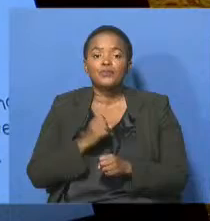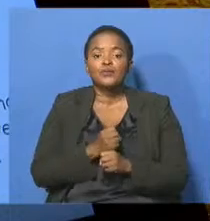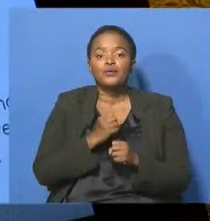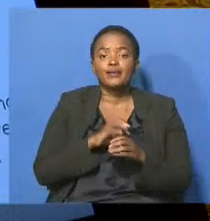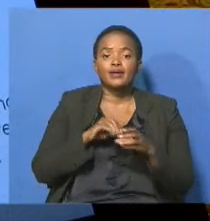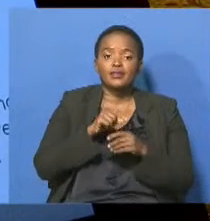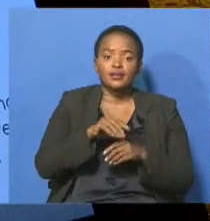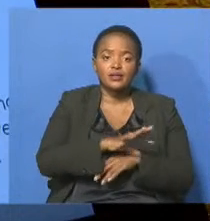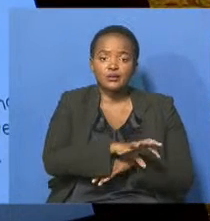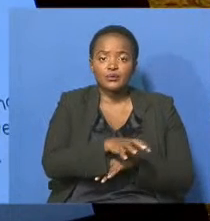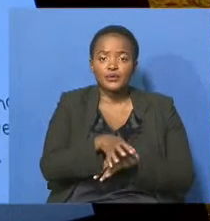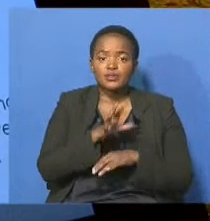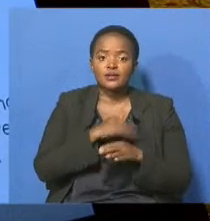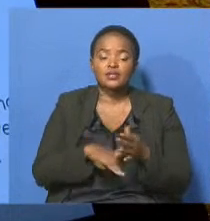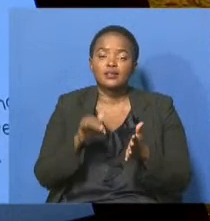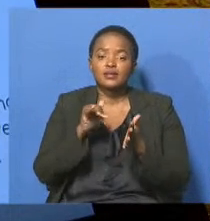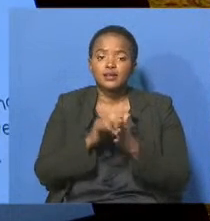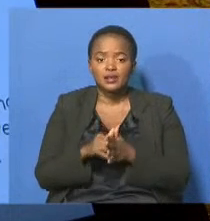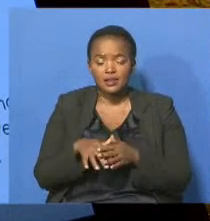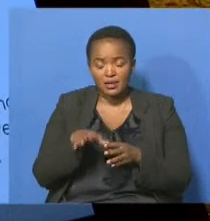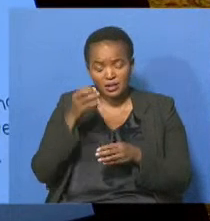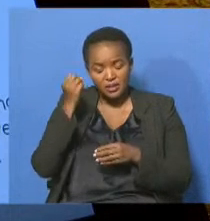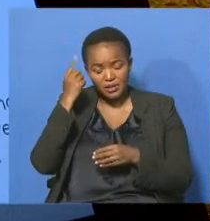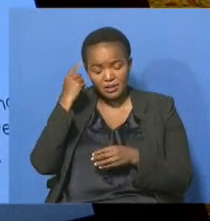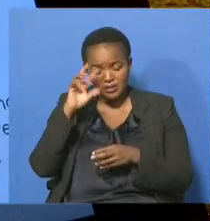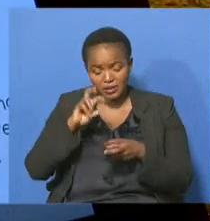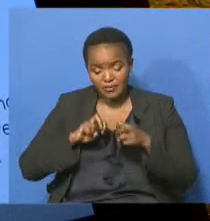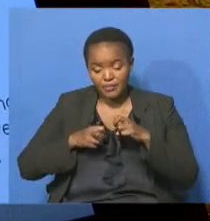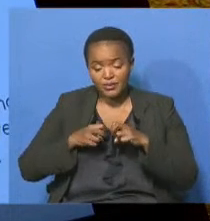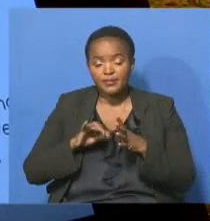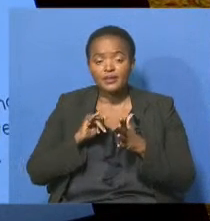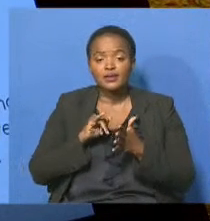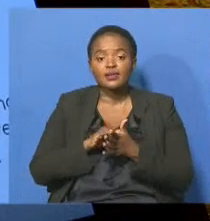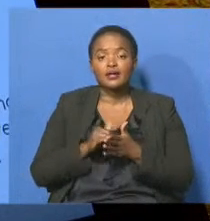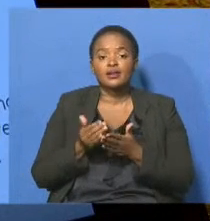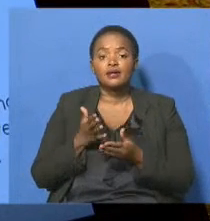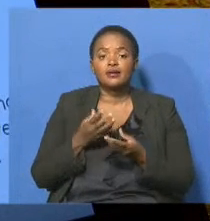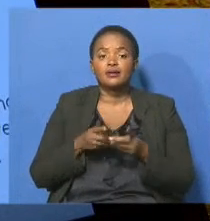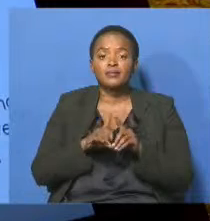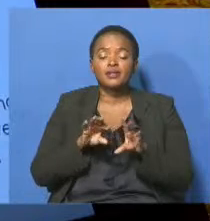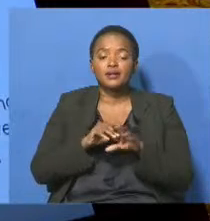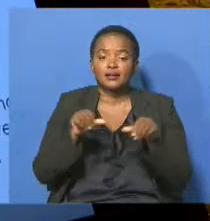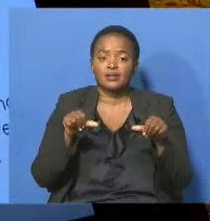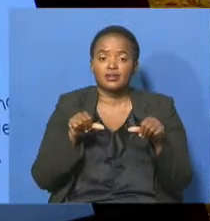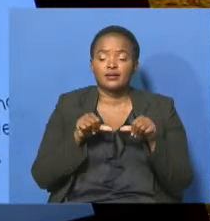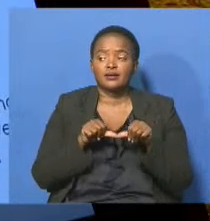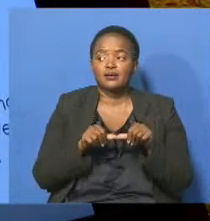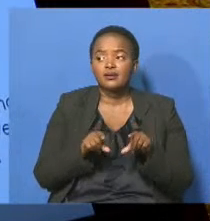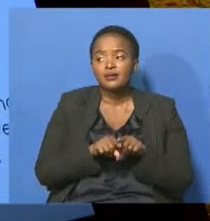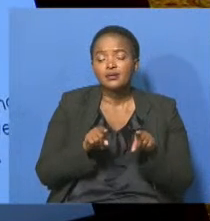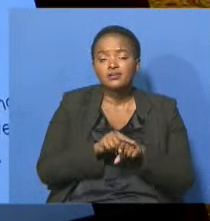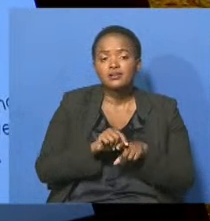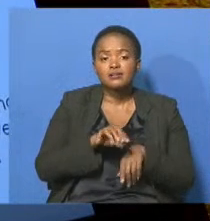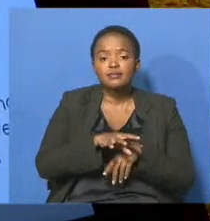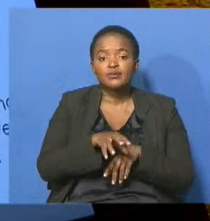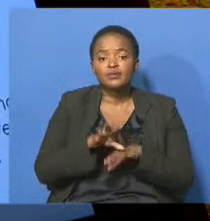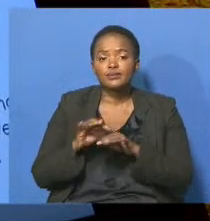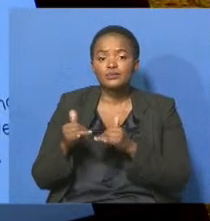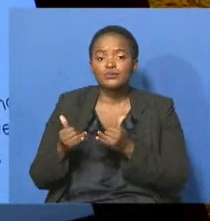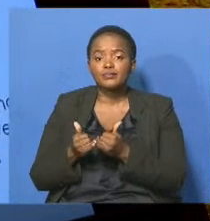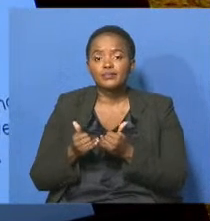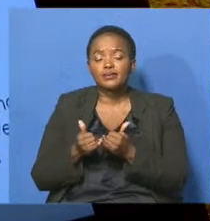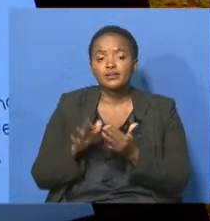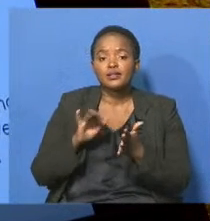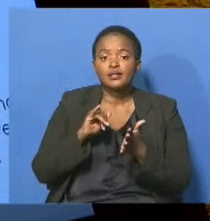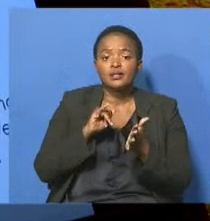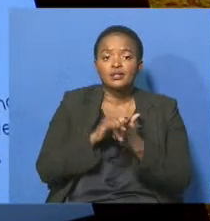that particular locality and is aware of the problems that are actually happening in that community. The junior